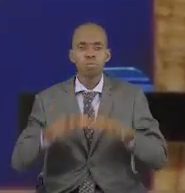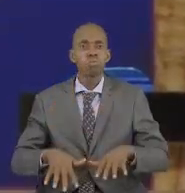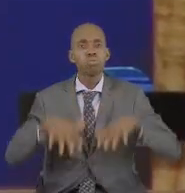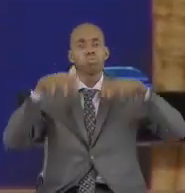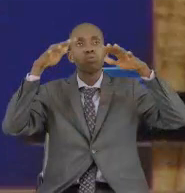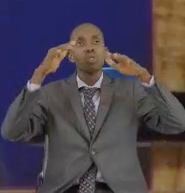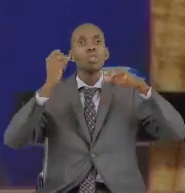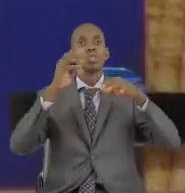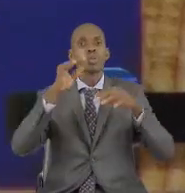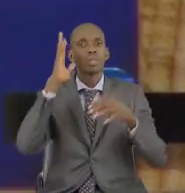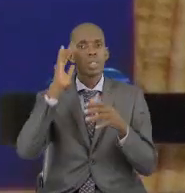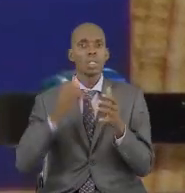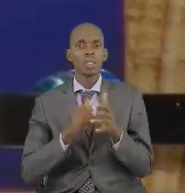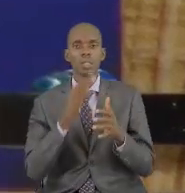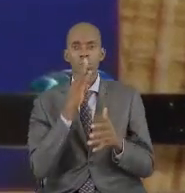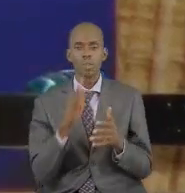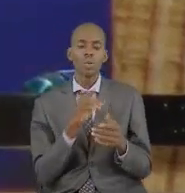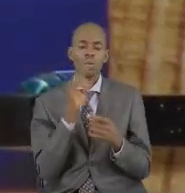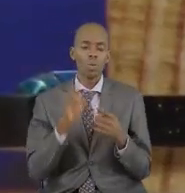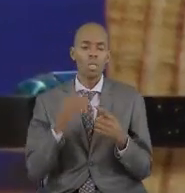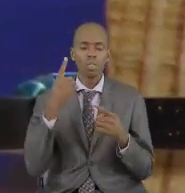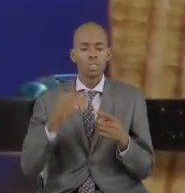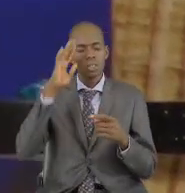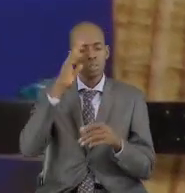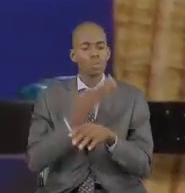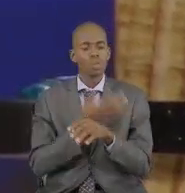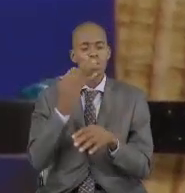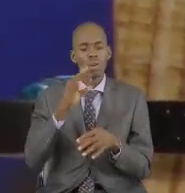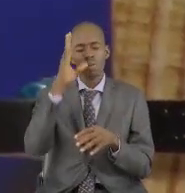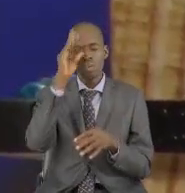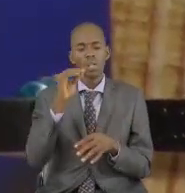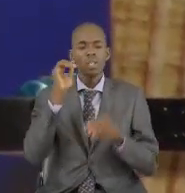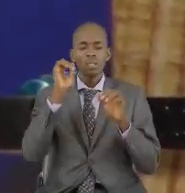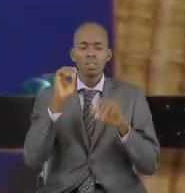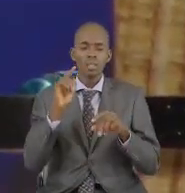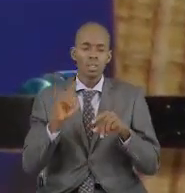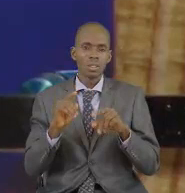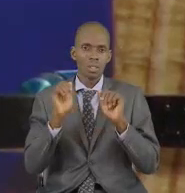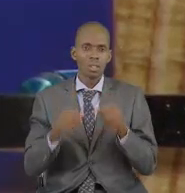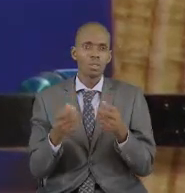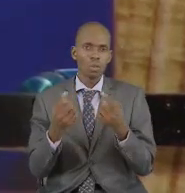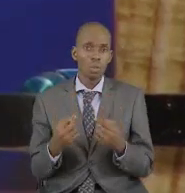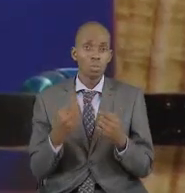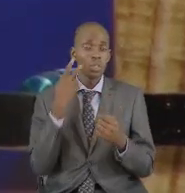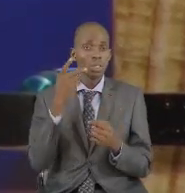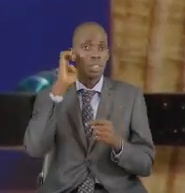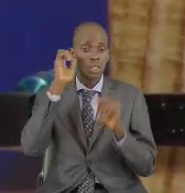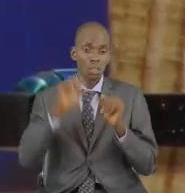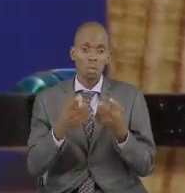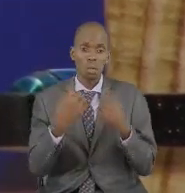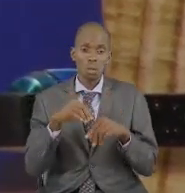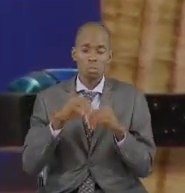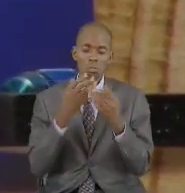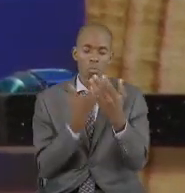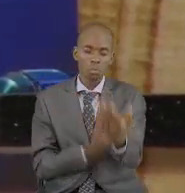the time when the Son of Man shall come. He can come in the night, or in the day, or at